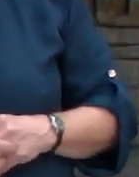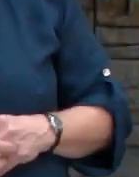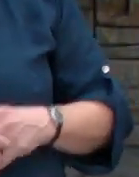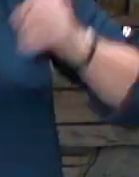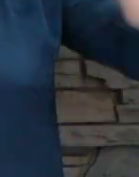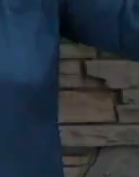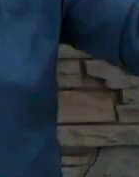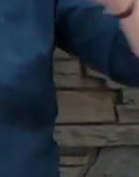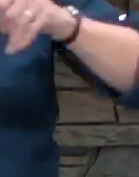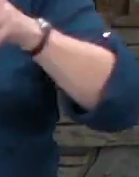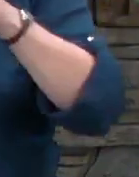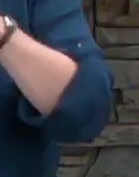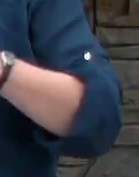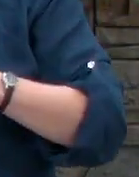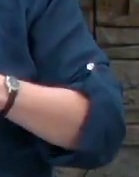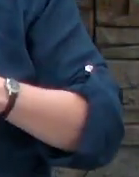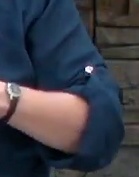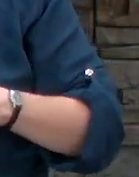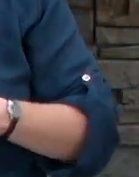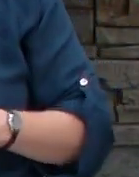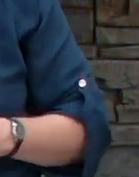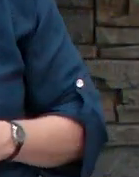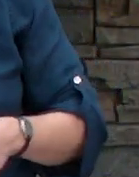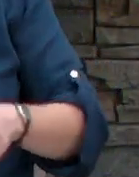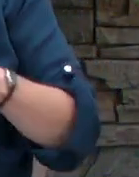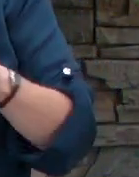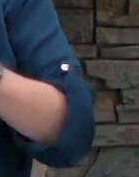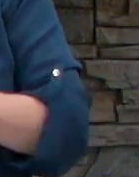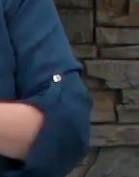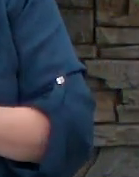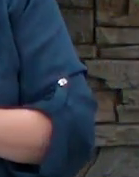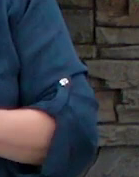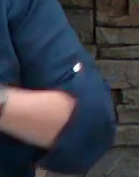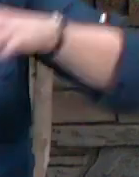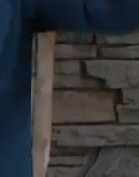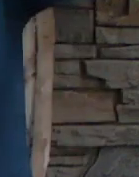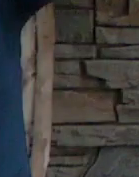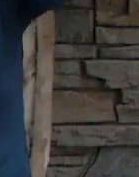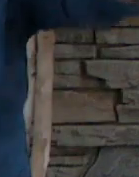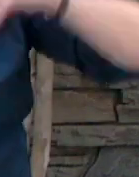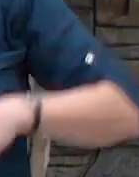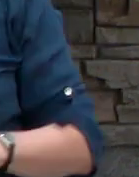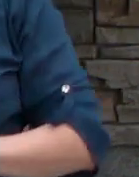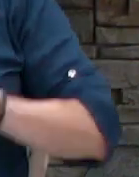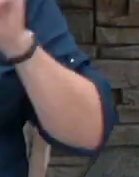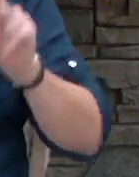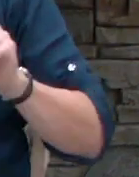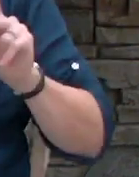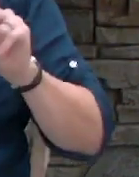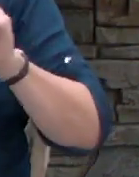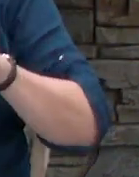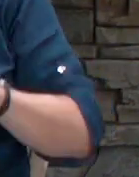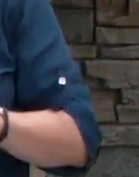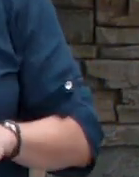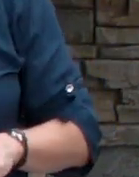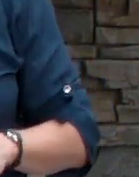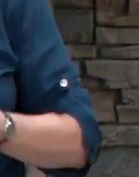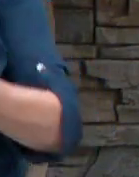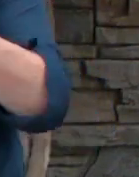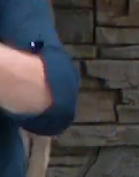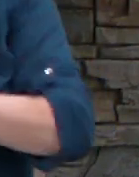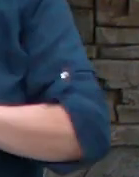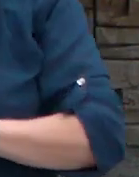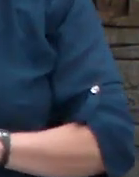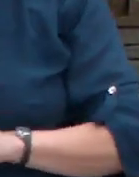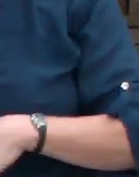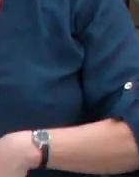I'm going to remember this. Okay? We are people of the Lord, and he asks us